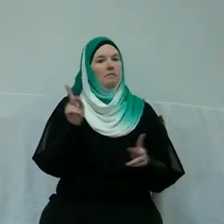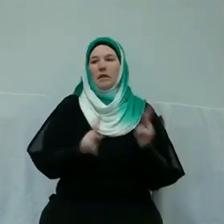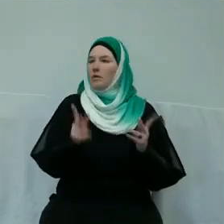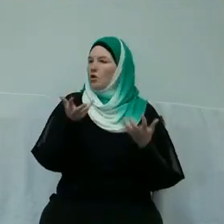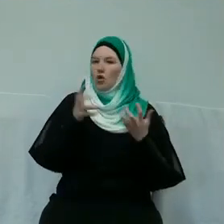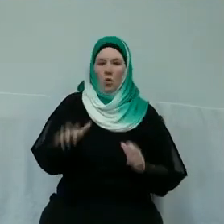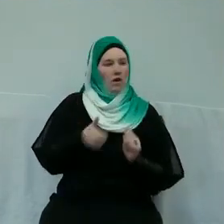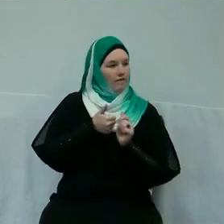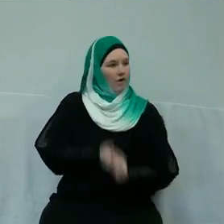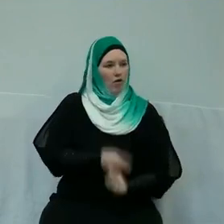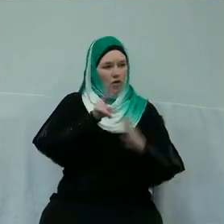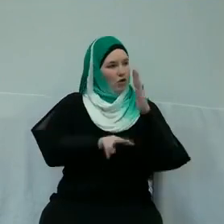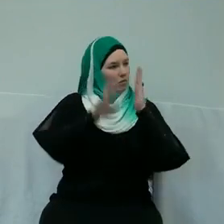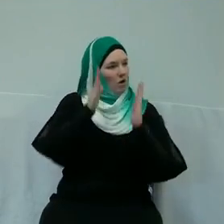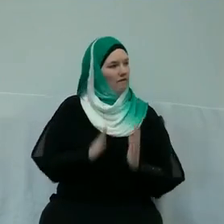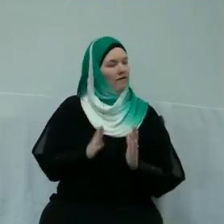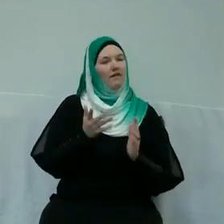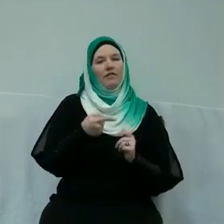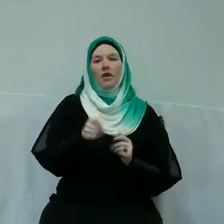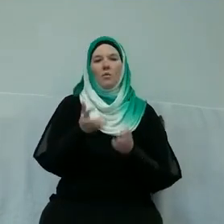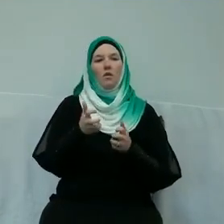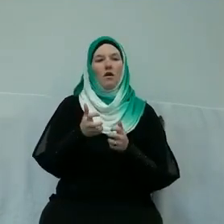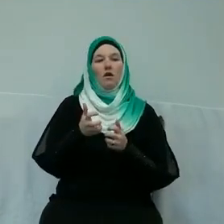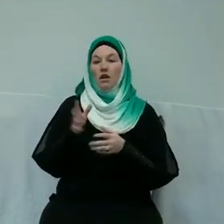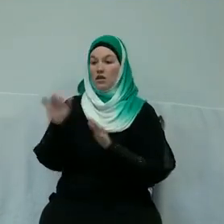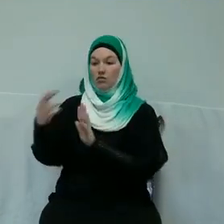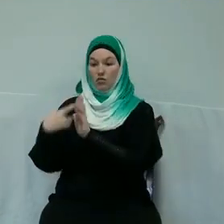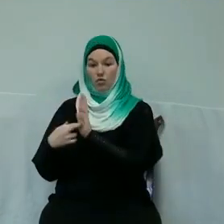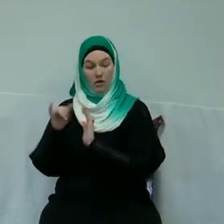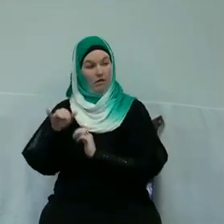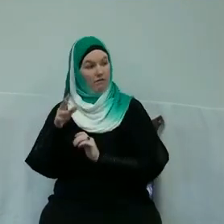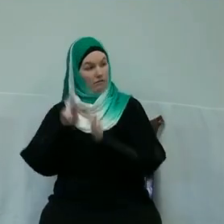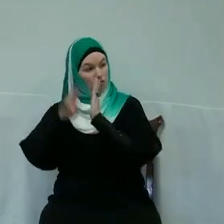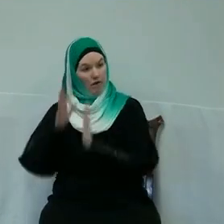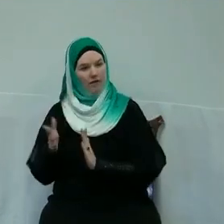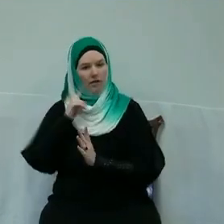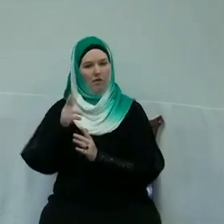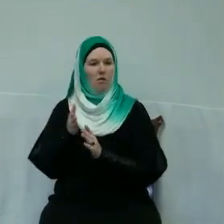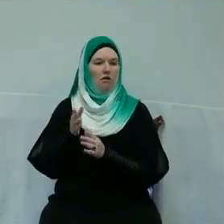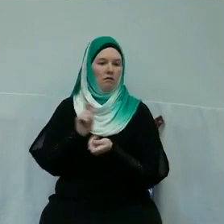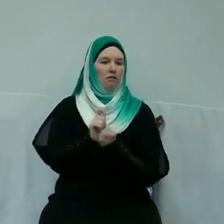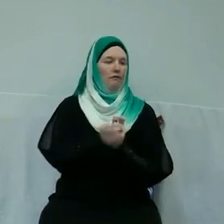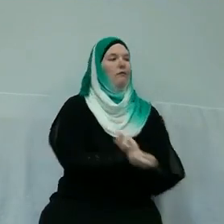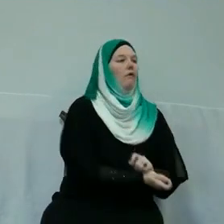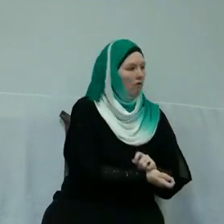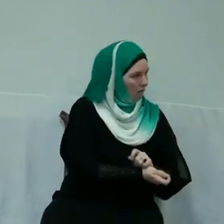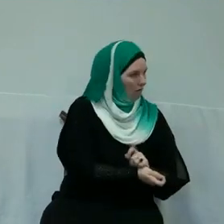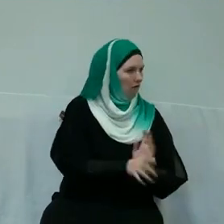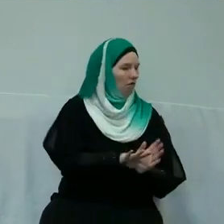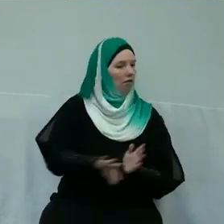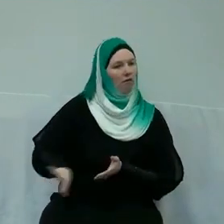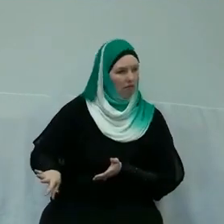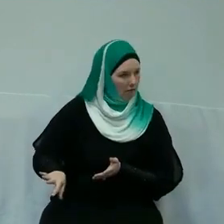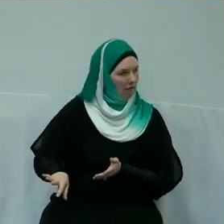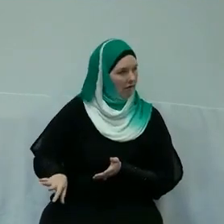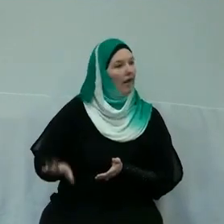to obey the Prophet, they want to deviate from the commands of the Prophet, lest they would be put through tumultuous times